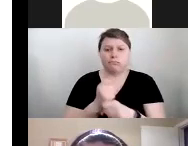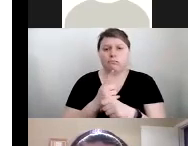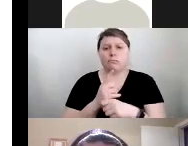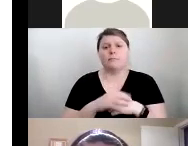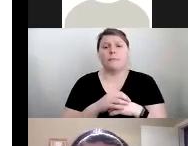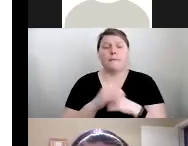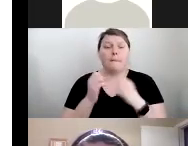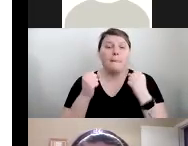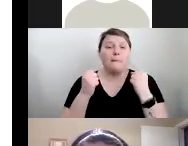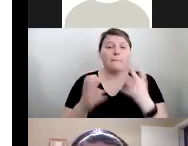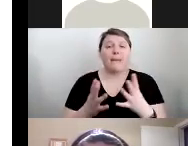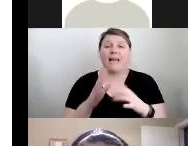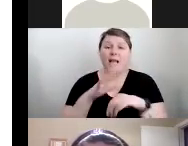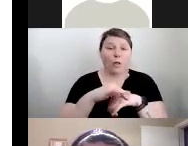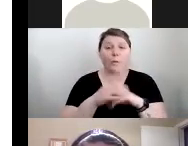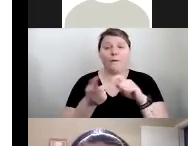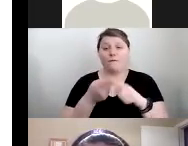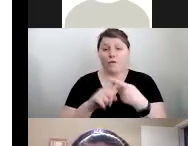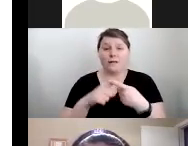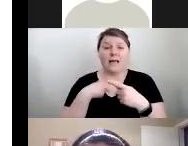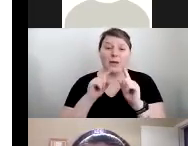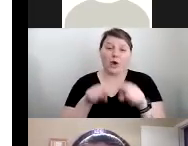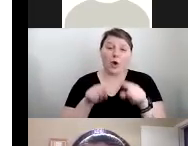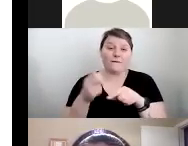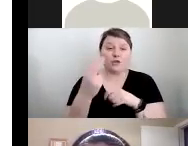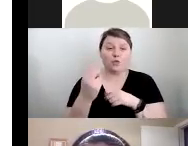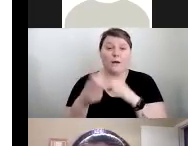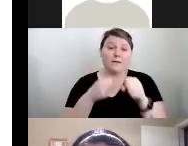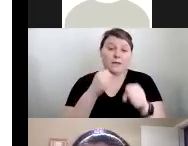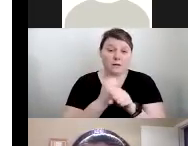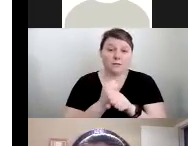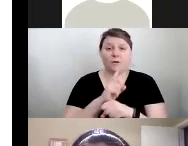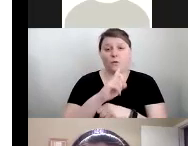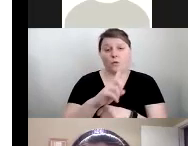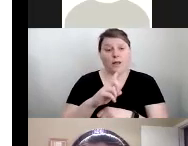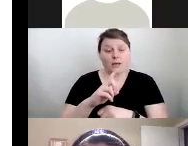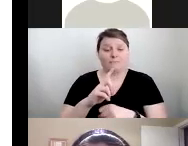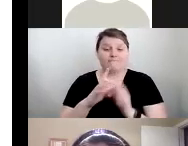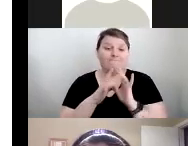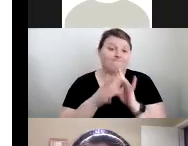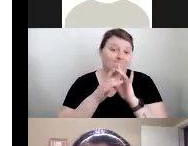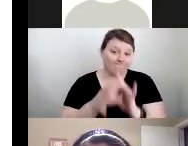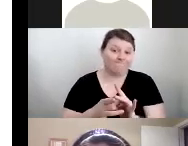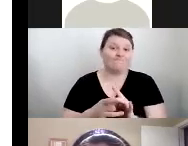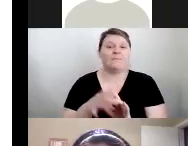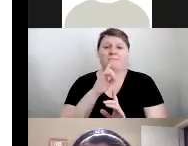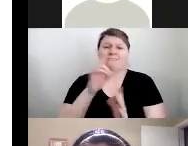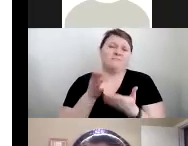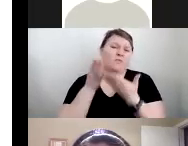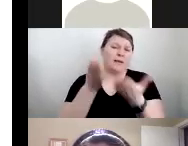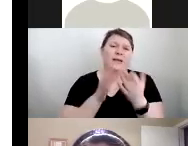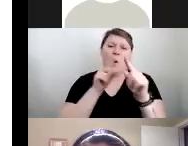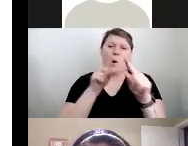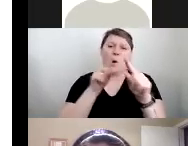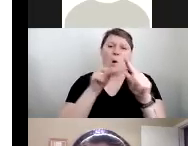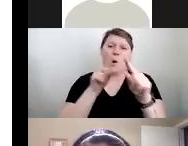many global friends that I see every year. I've been doing this for 12 years. So it really has a special place in my heart. And I highly recommend going. If